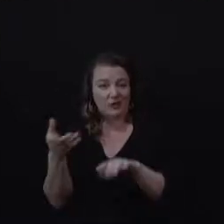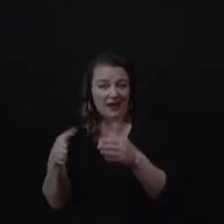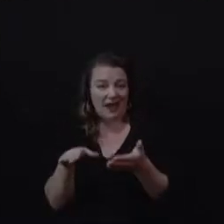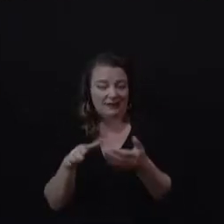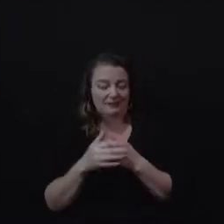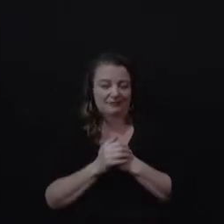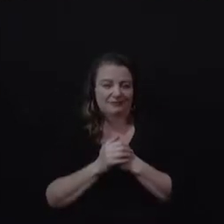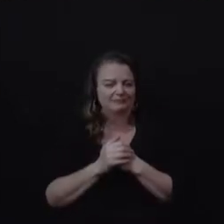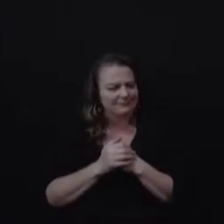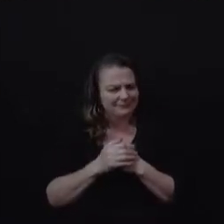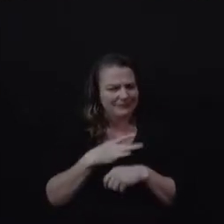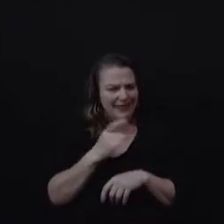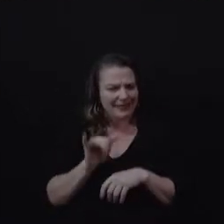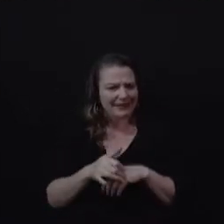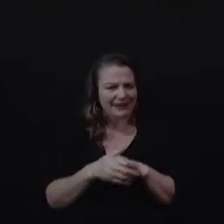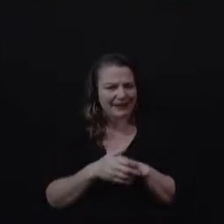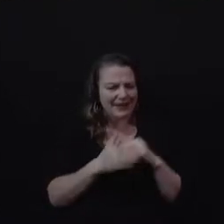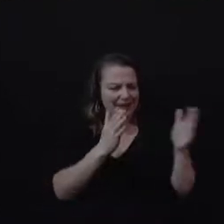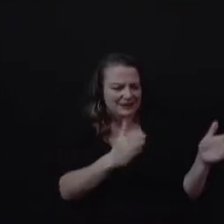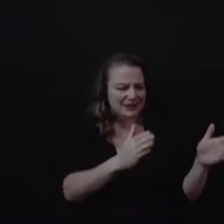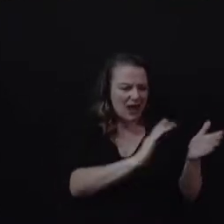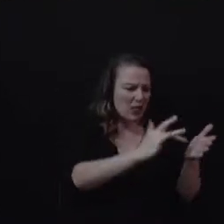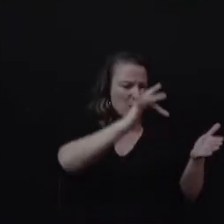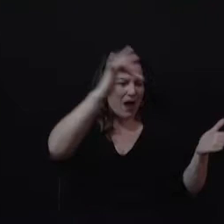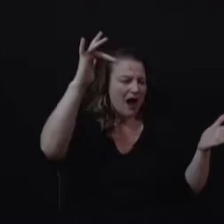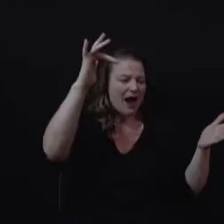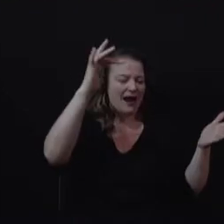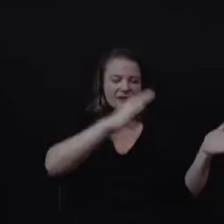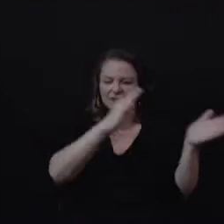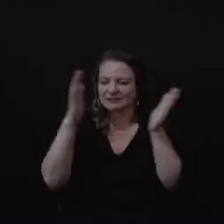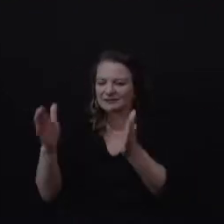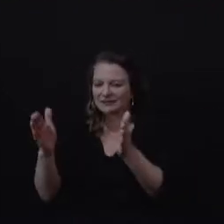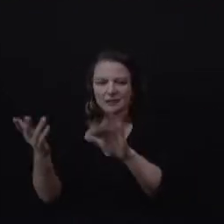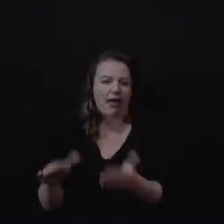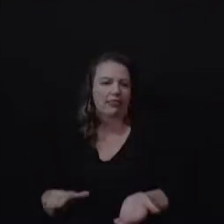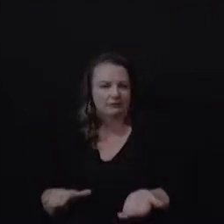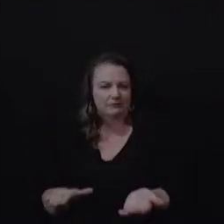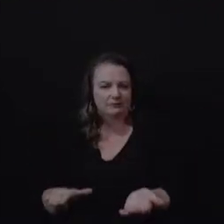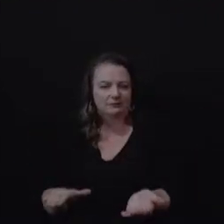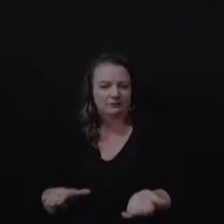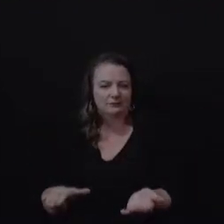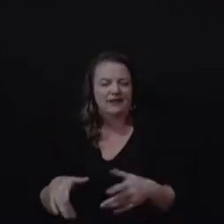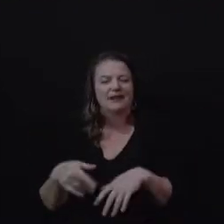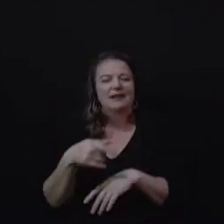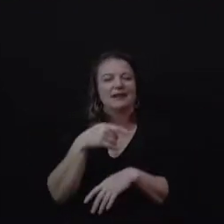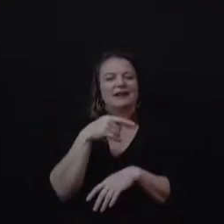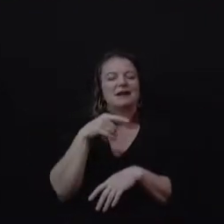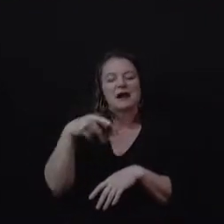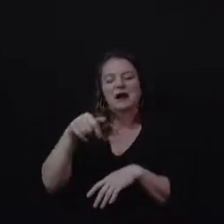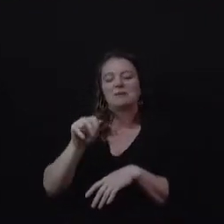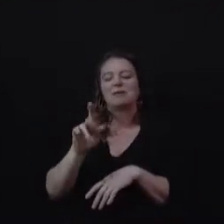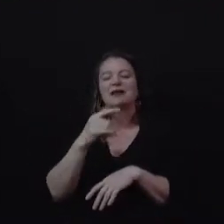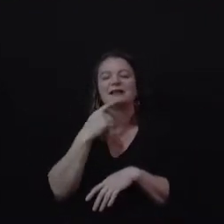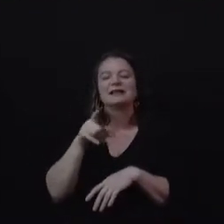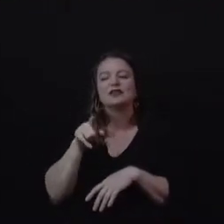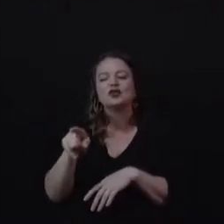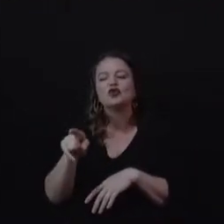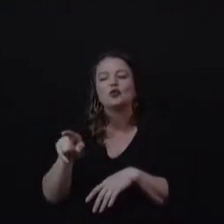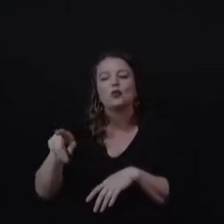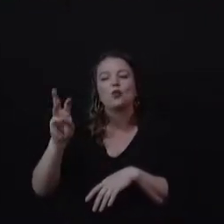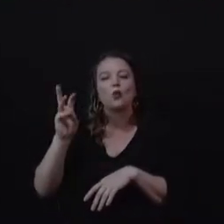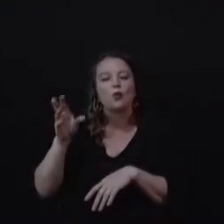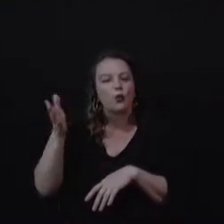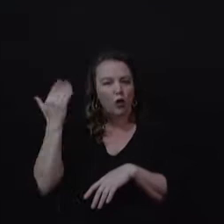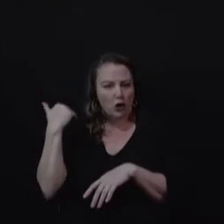that? You go from glory to death, right? He says, you were dead. What does it mean to be dead?